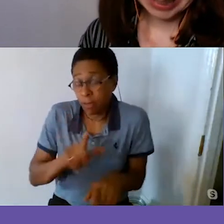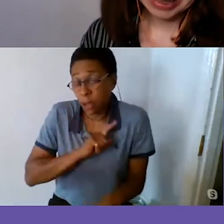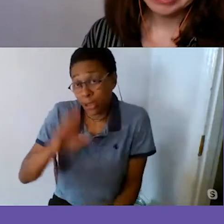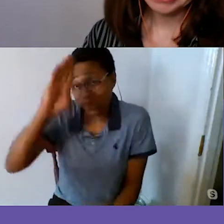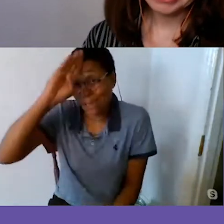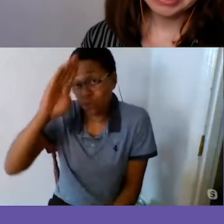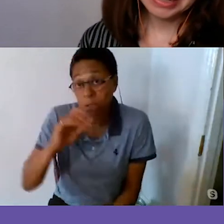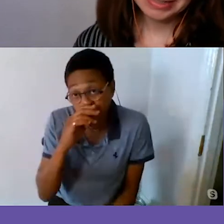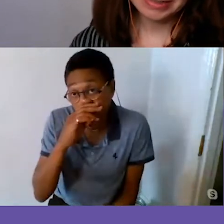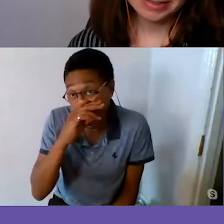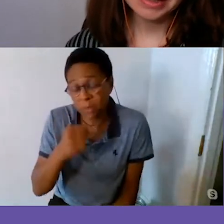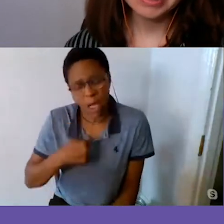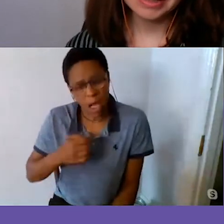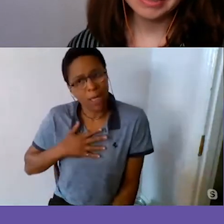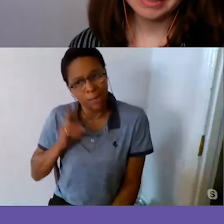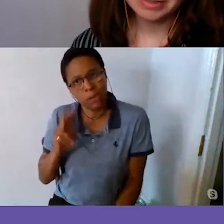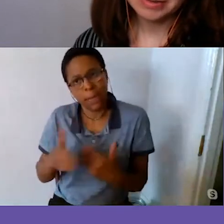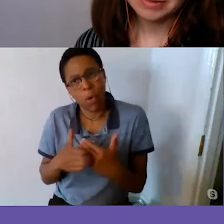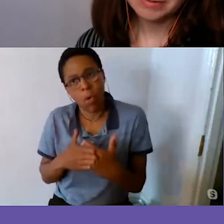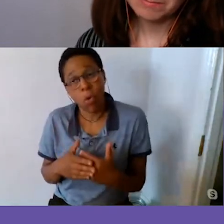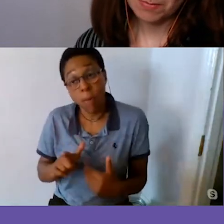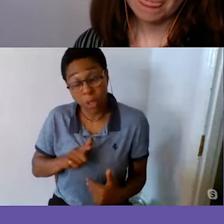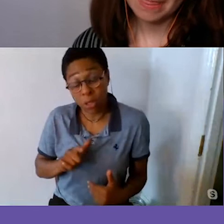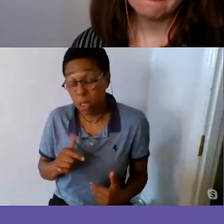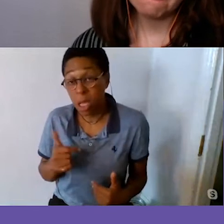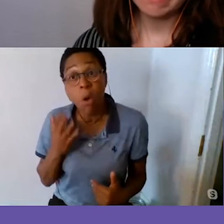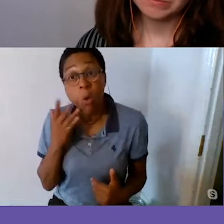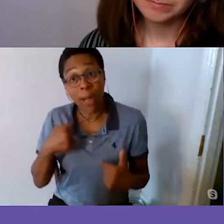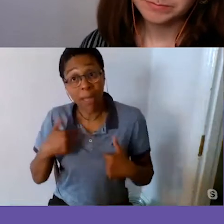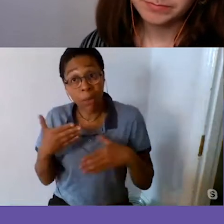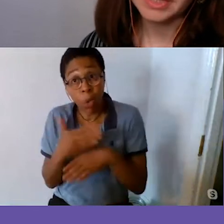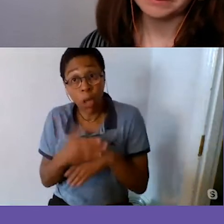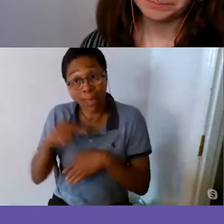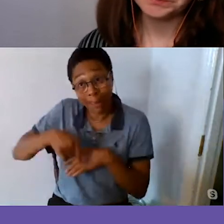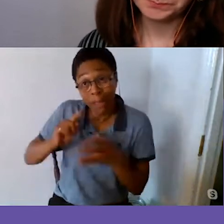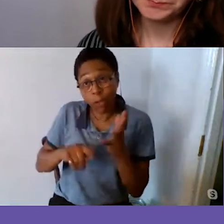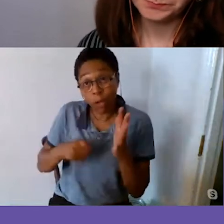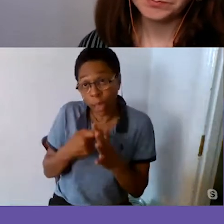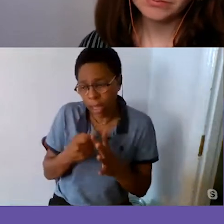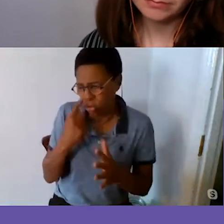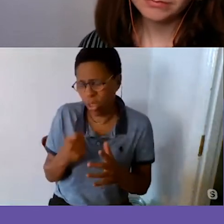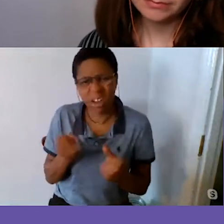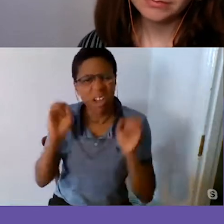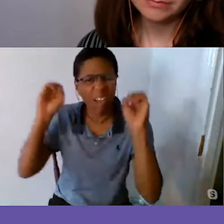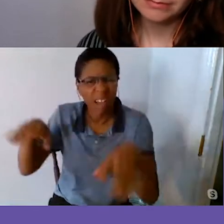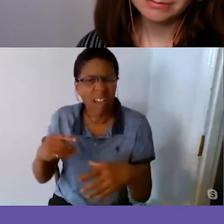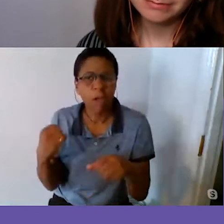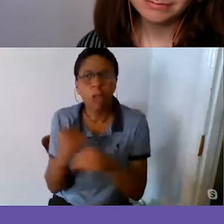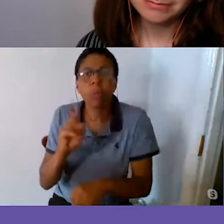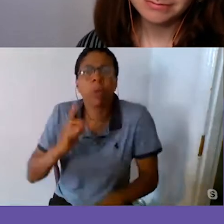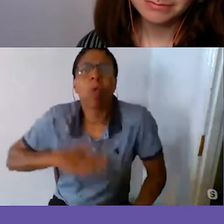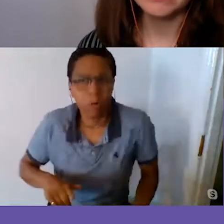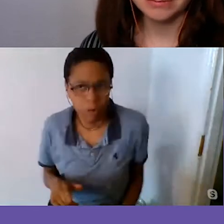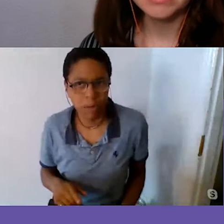Yeah, I think I'd like to see more of that happen in the region, because I take for granted when I'm working in the UK, you can kind of do whatever you want. Not really,